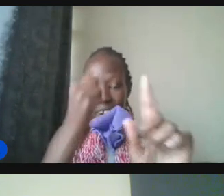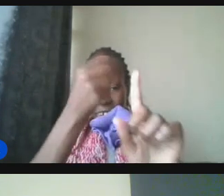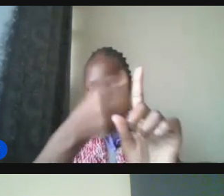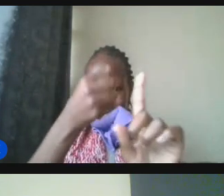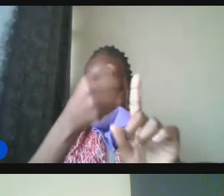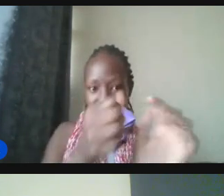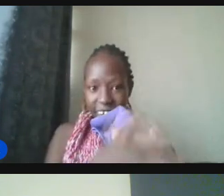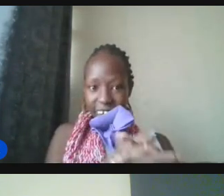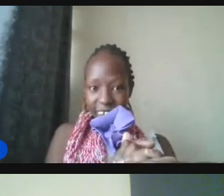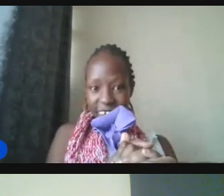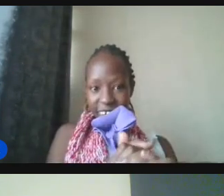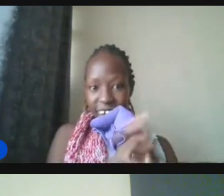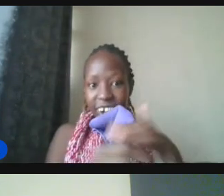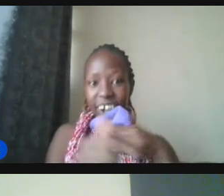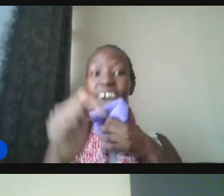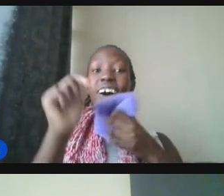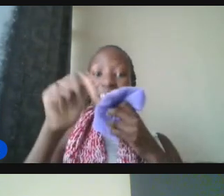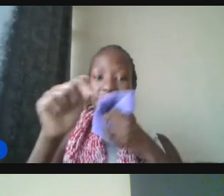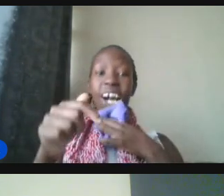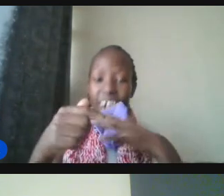creation for advocacy.